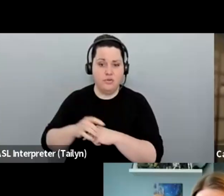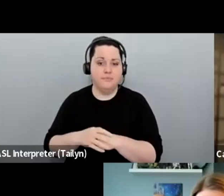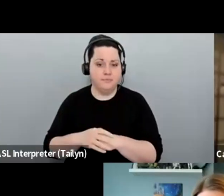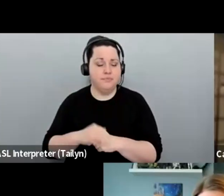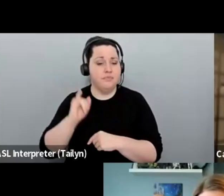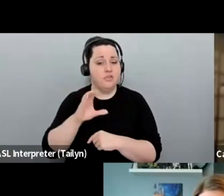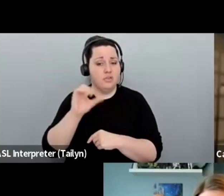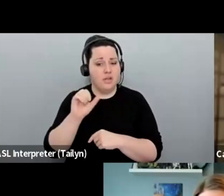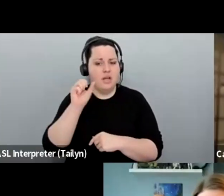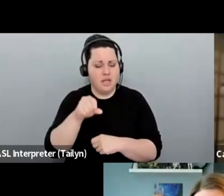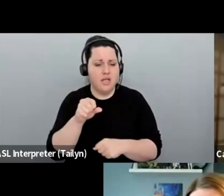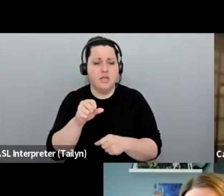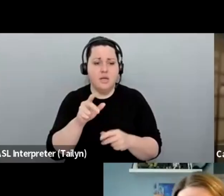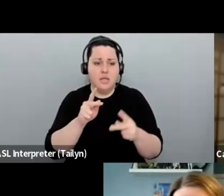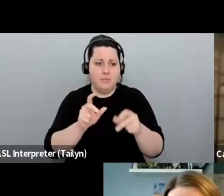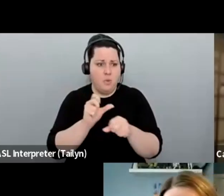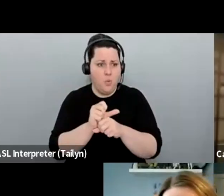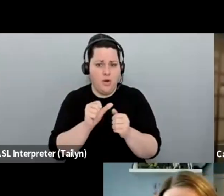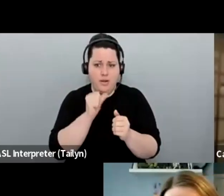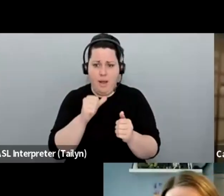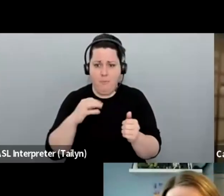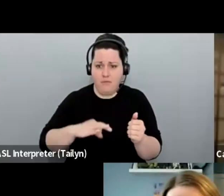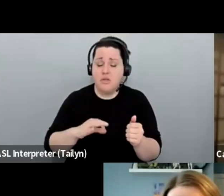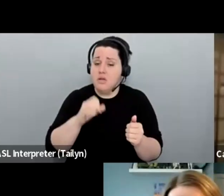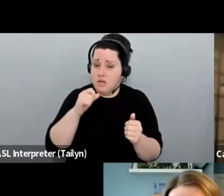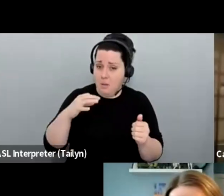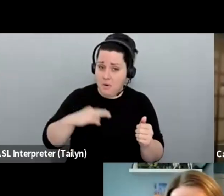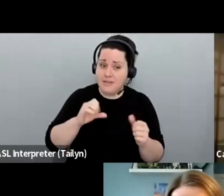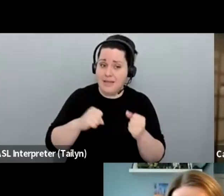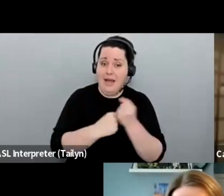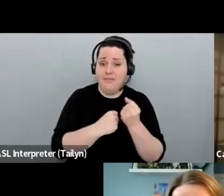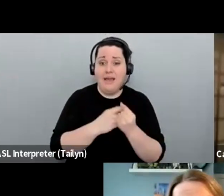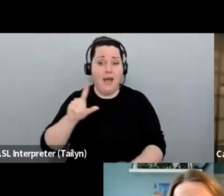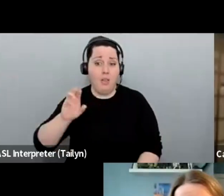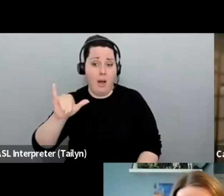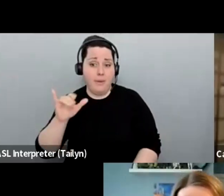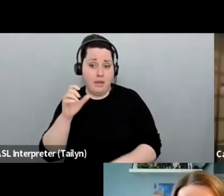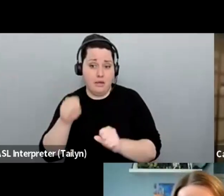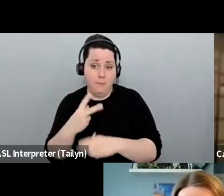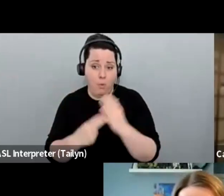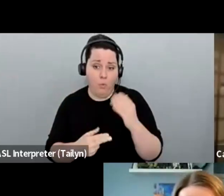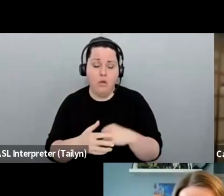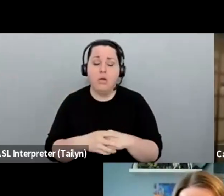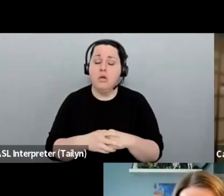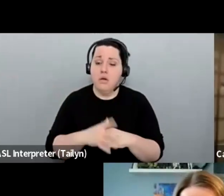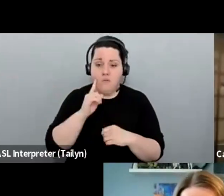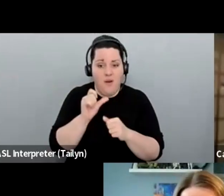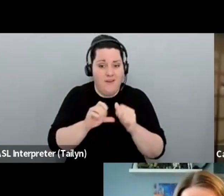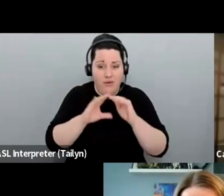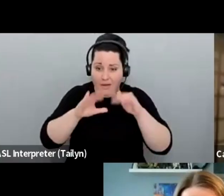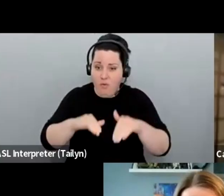tell folks who work in nonprofits, nonprofits can advocate and they can lobby at every